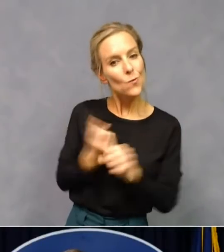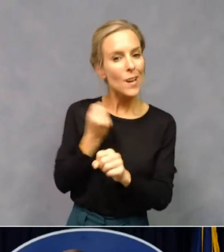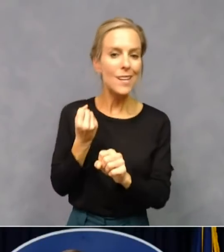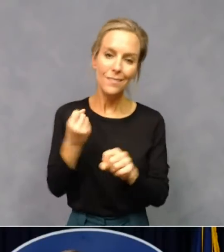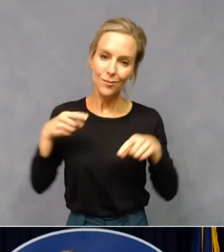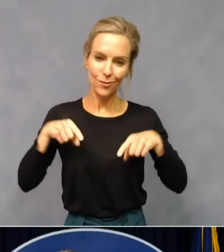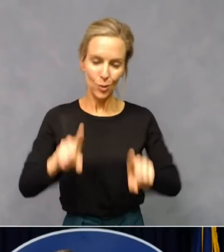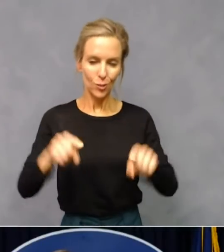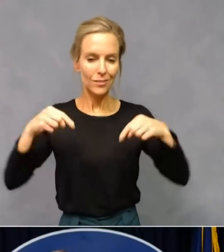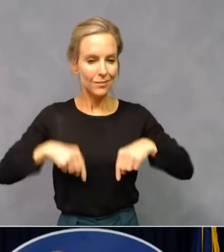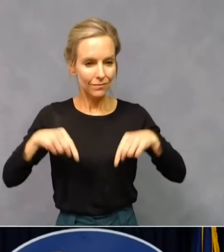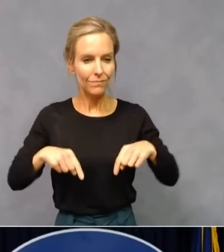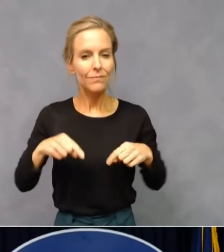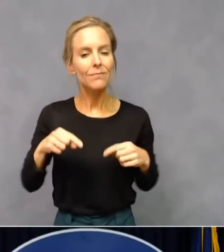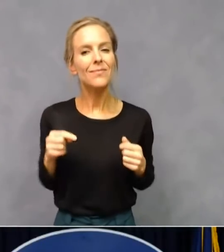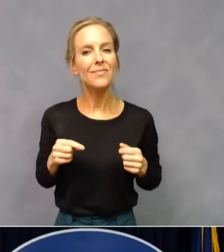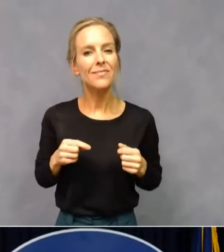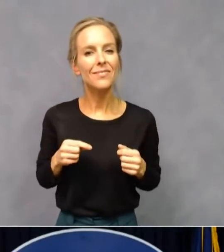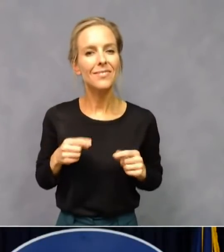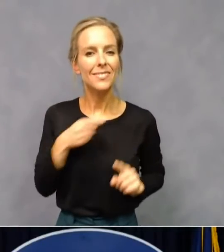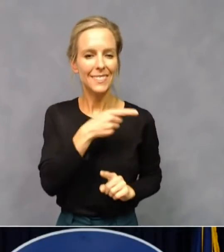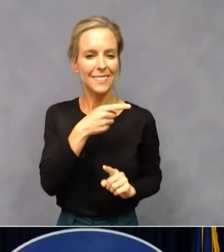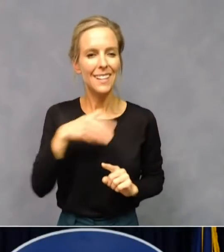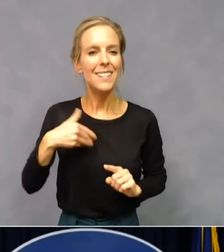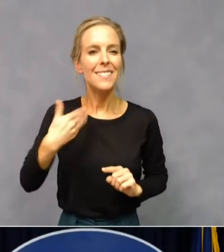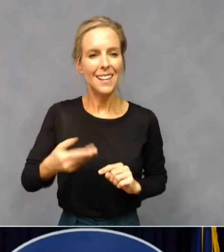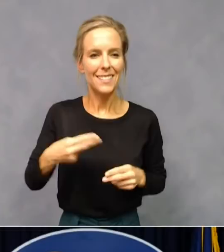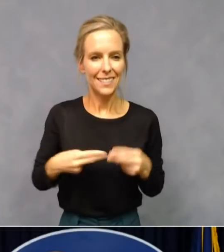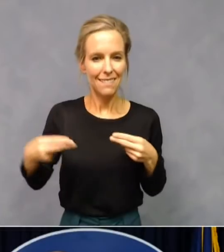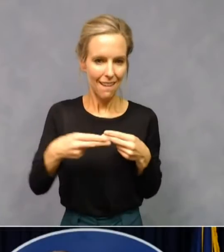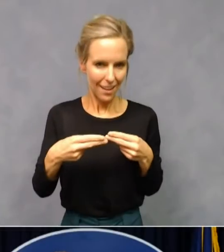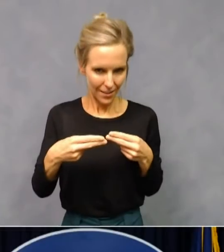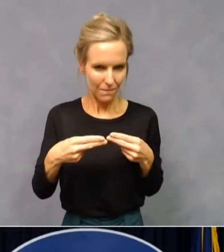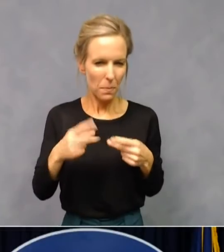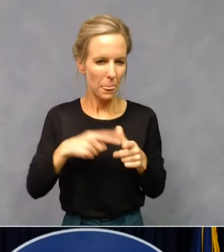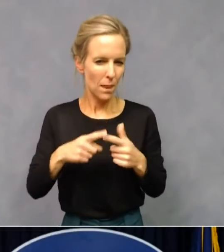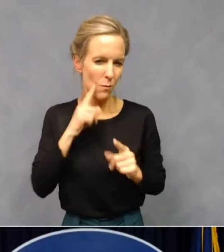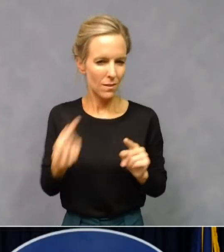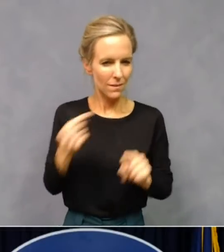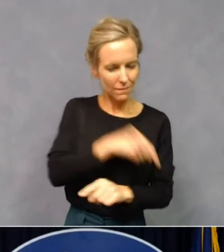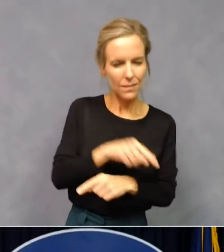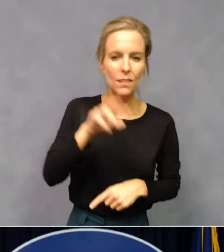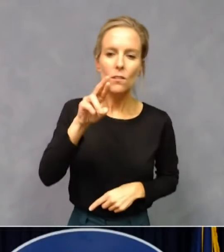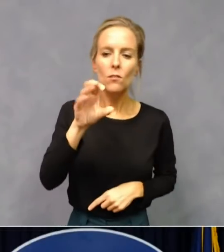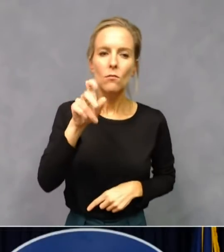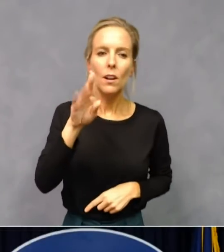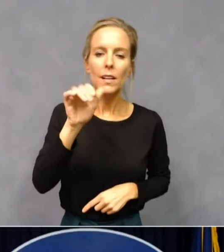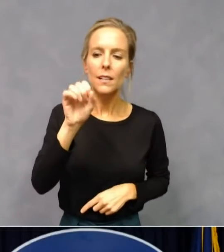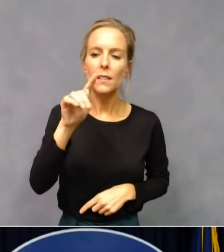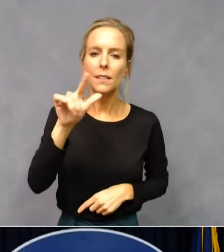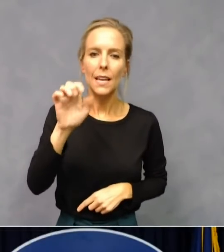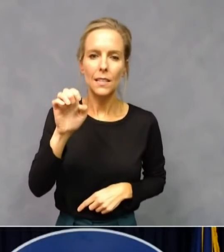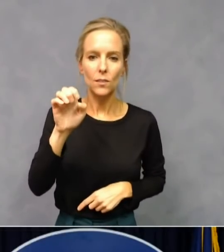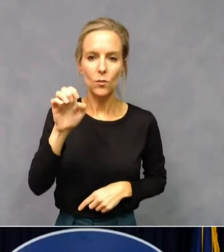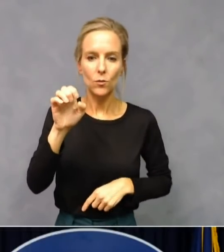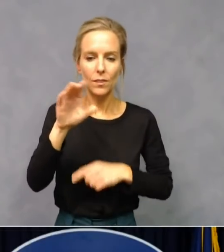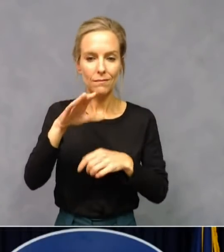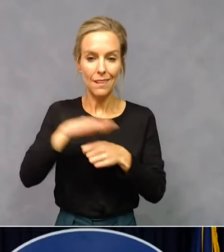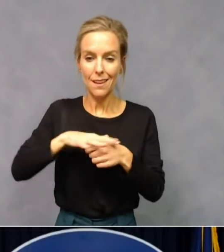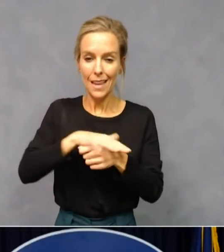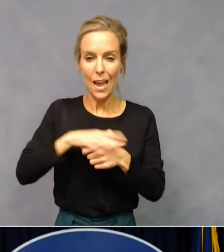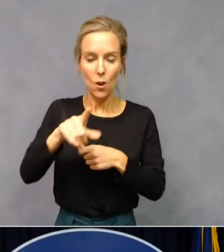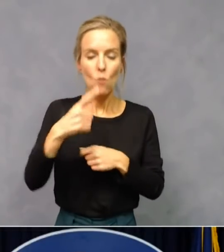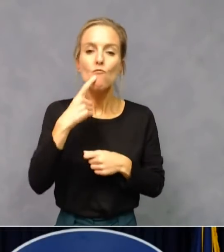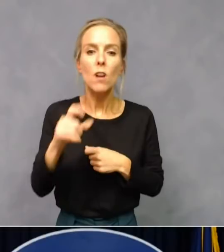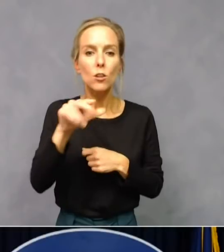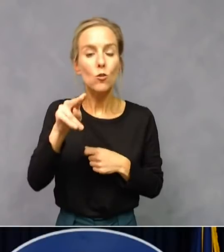Let's go to the next one and then we'll come back. Rockcastle County is in a red zone, but students and teachers are still